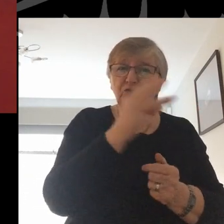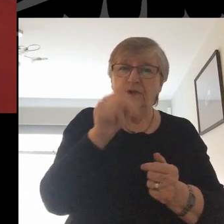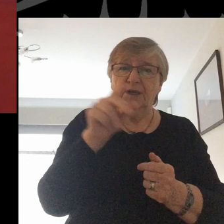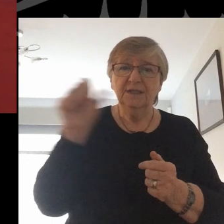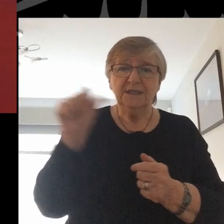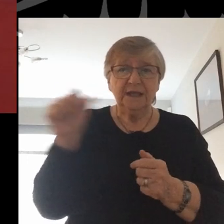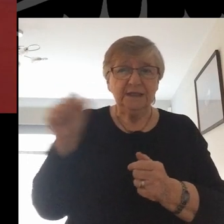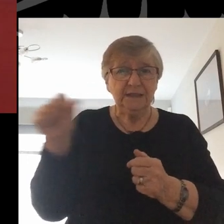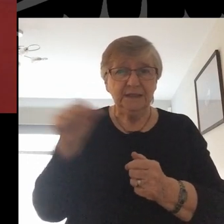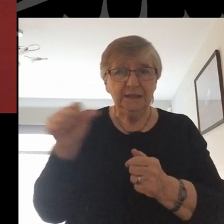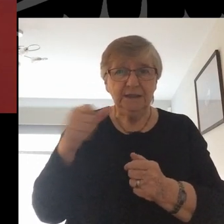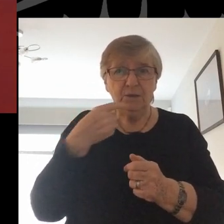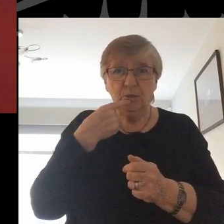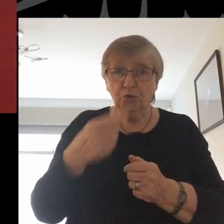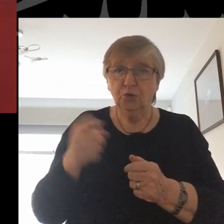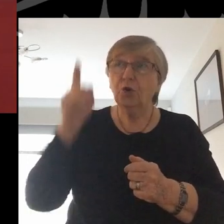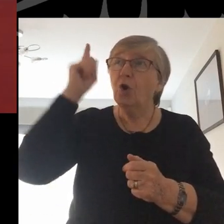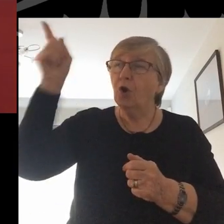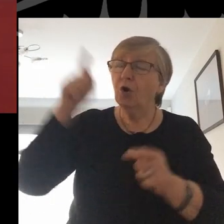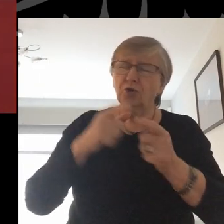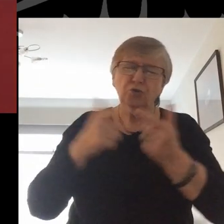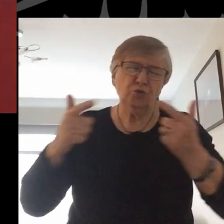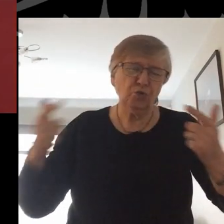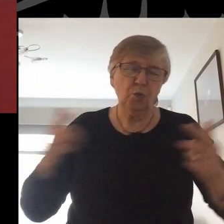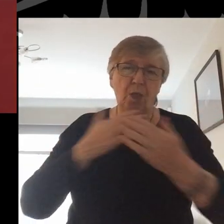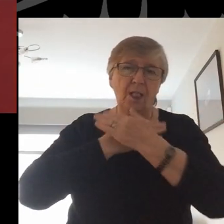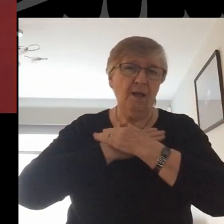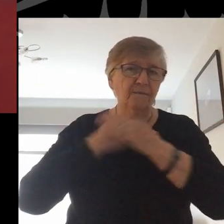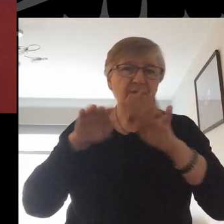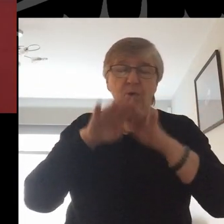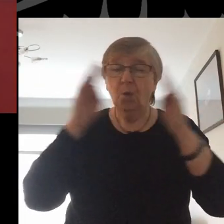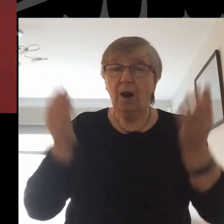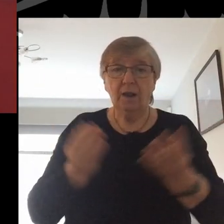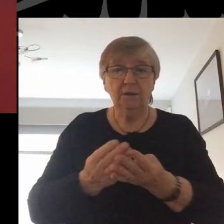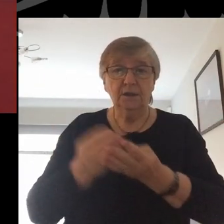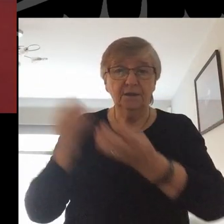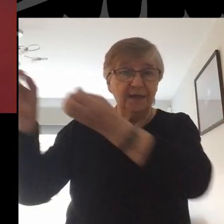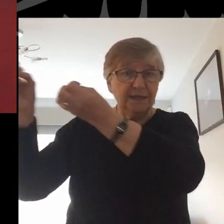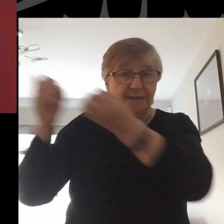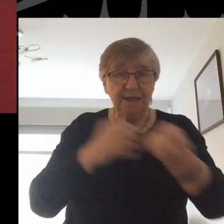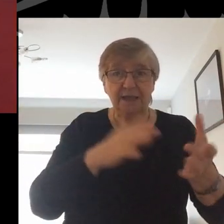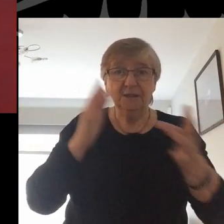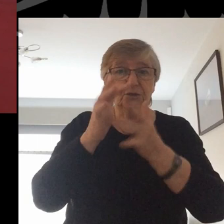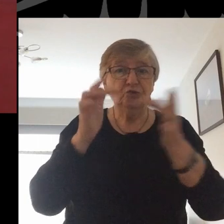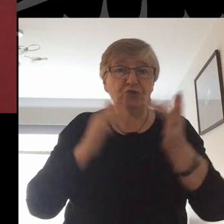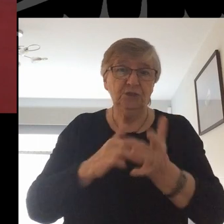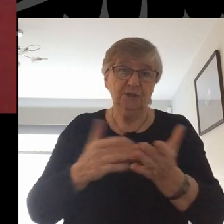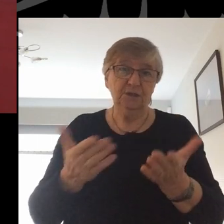16, we're told God so loved the world that he sent his Son.